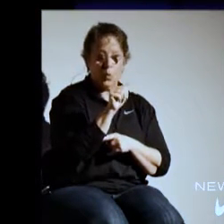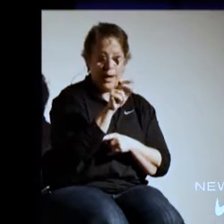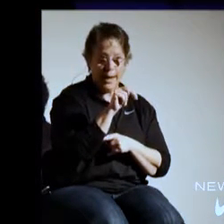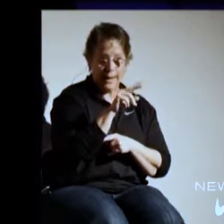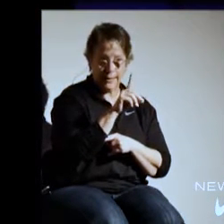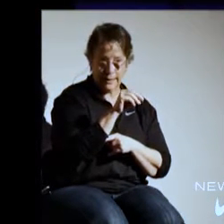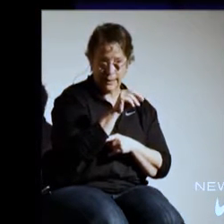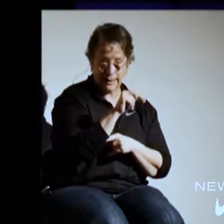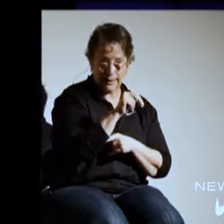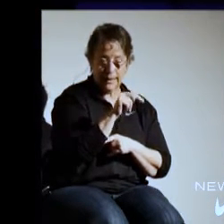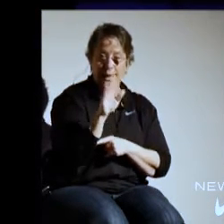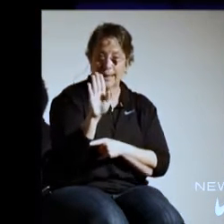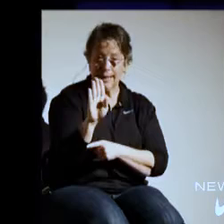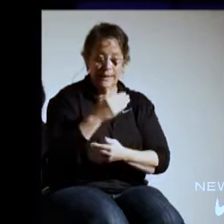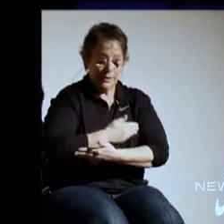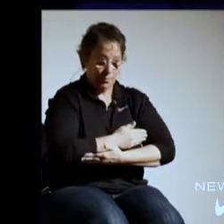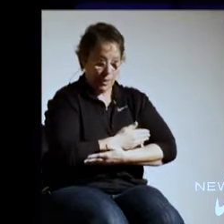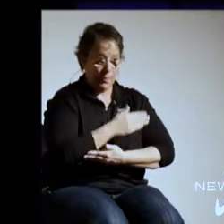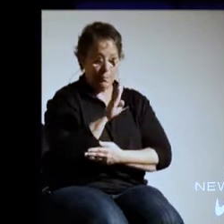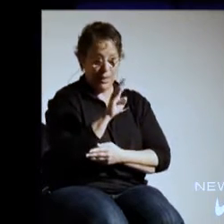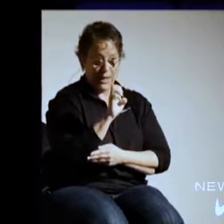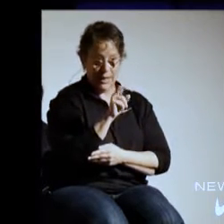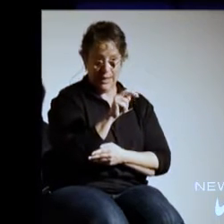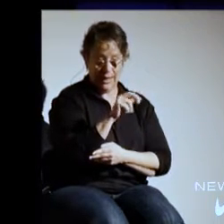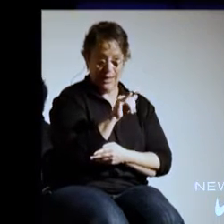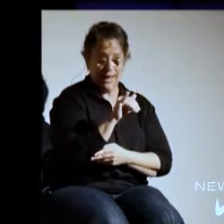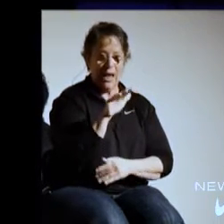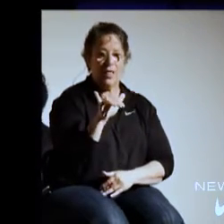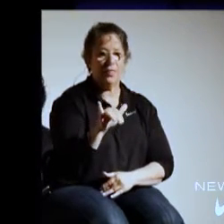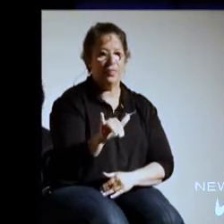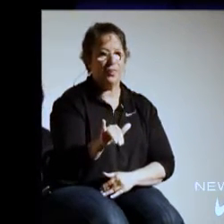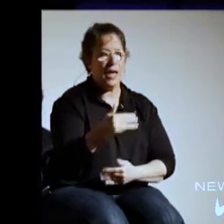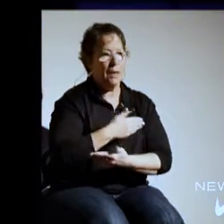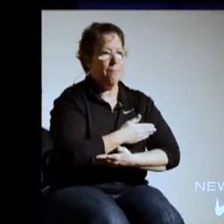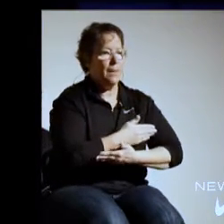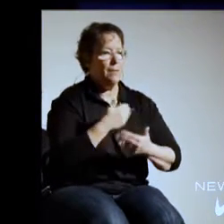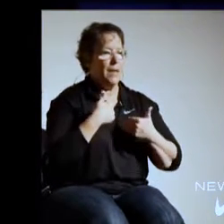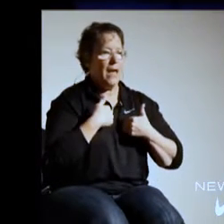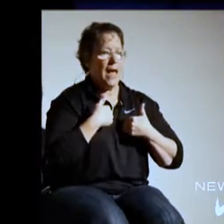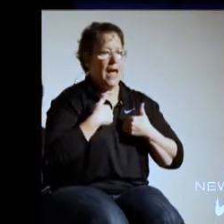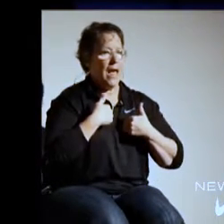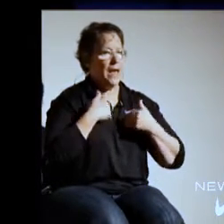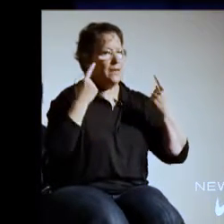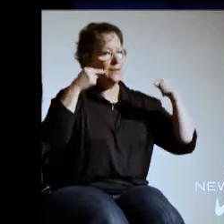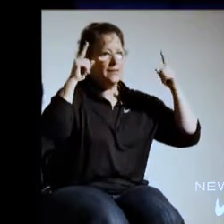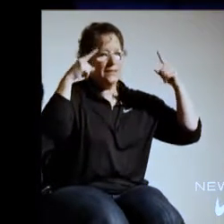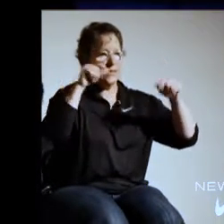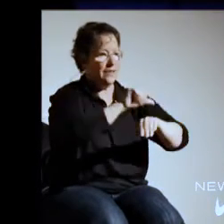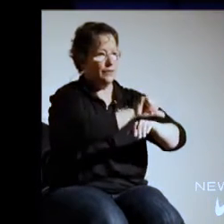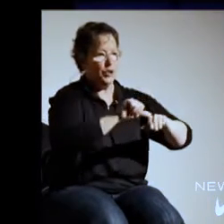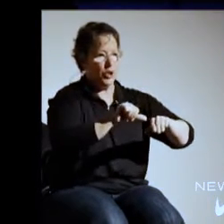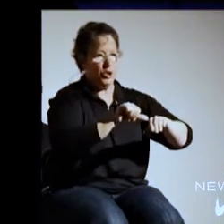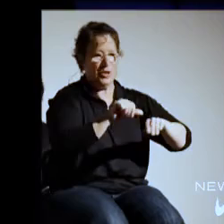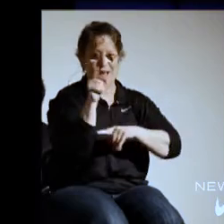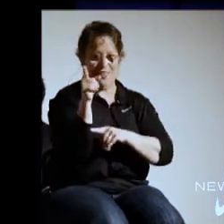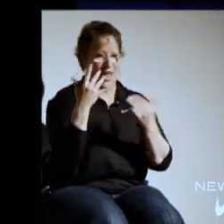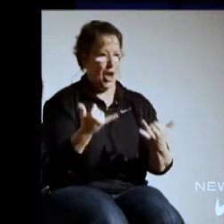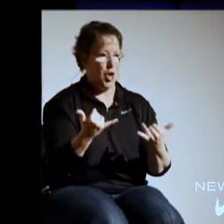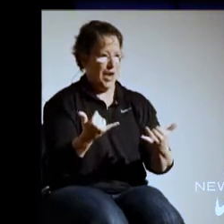baby, Benny. And that baby had a successful procedure, and they're now home.